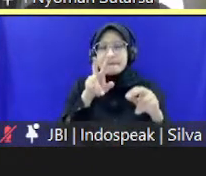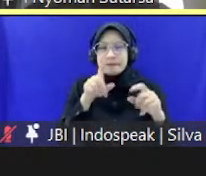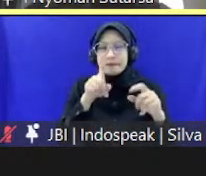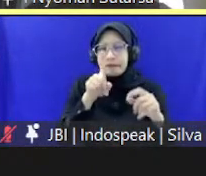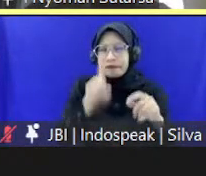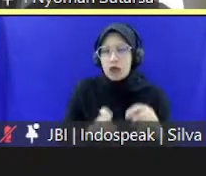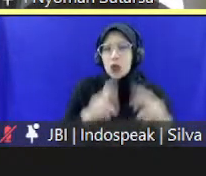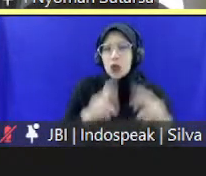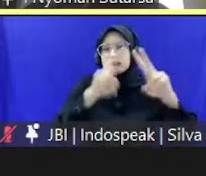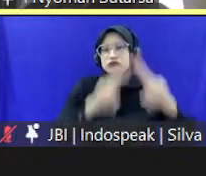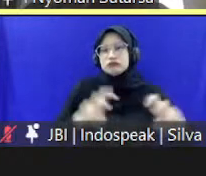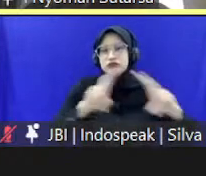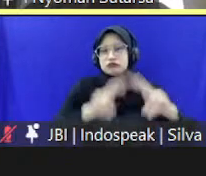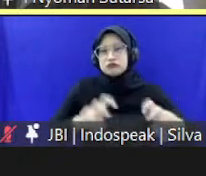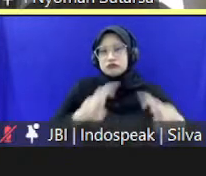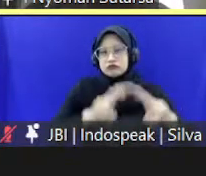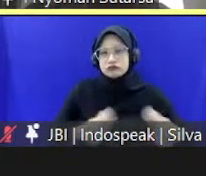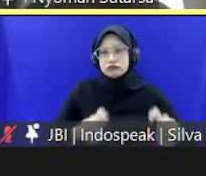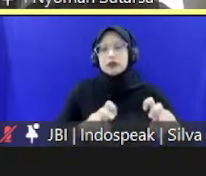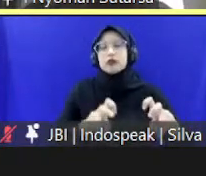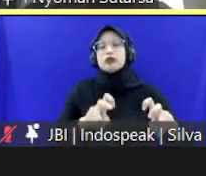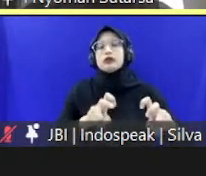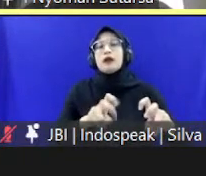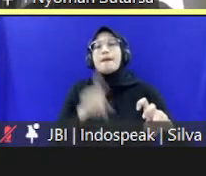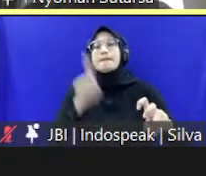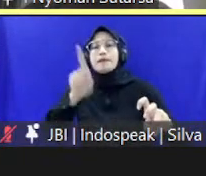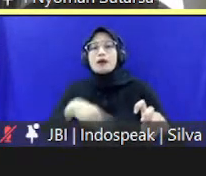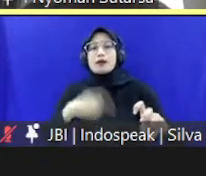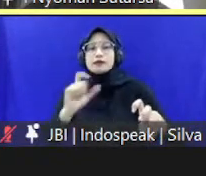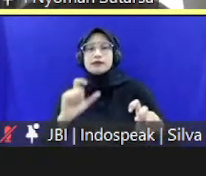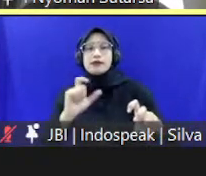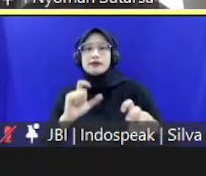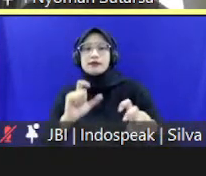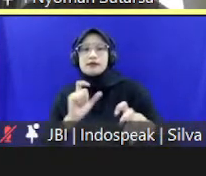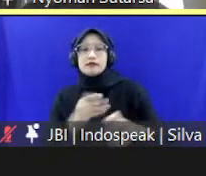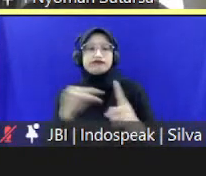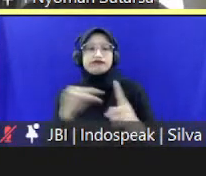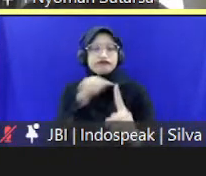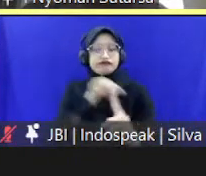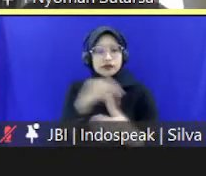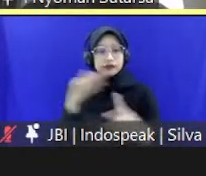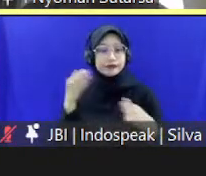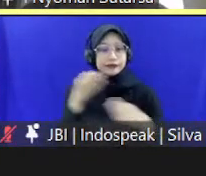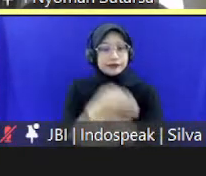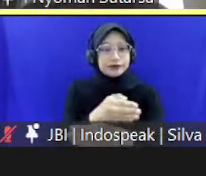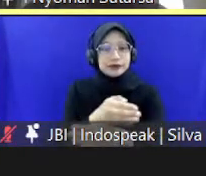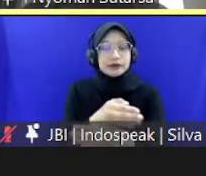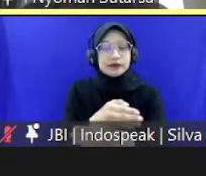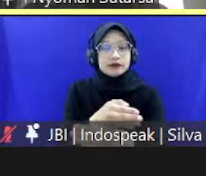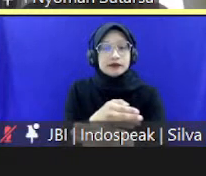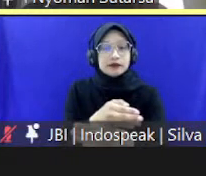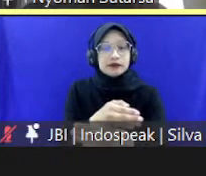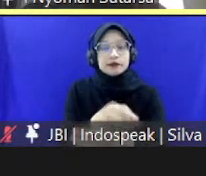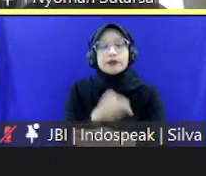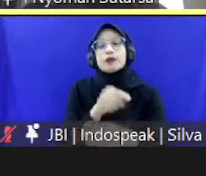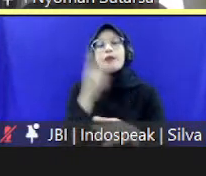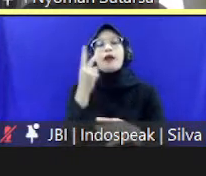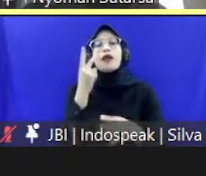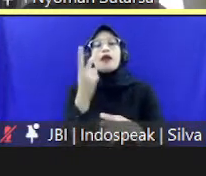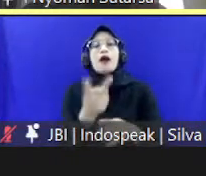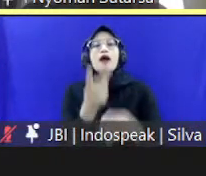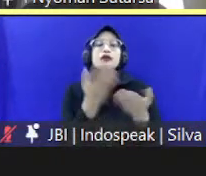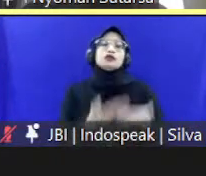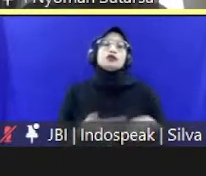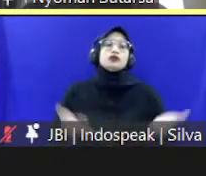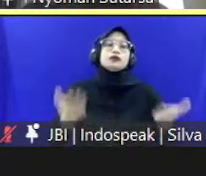connection between individual attributes, institutional arrangement, and structural determinants in a given socio-historical context can